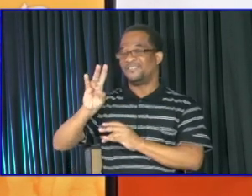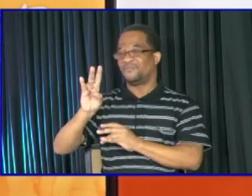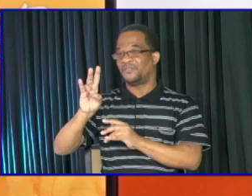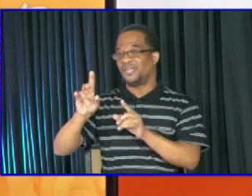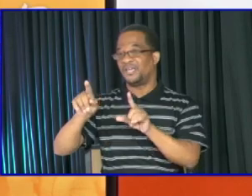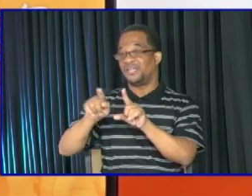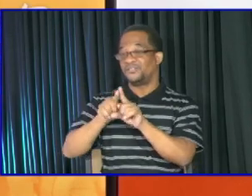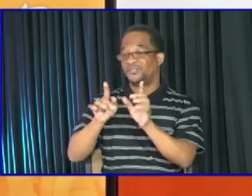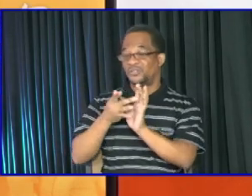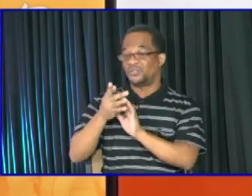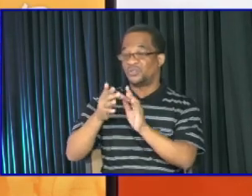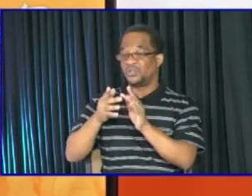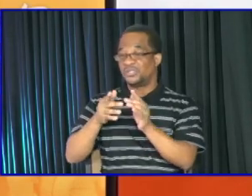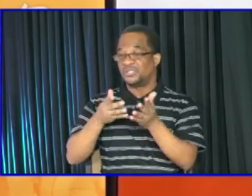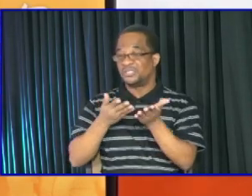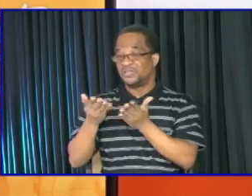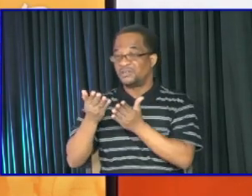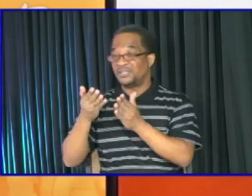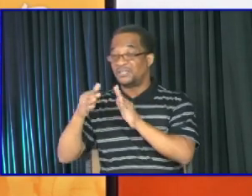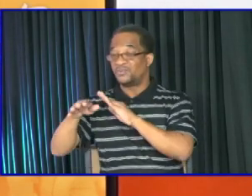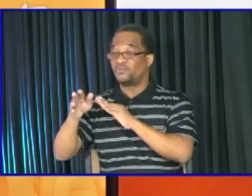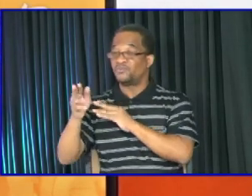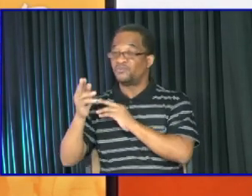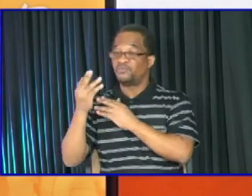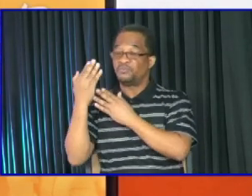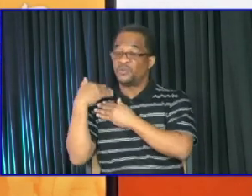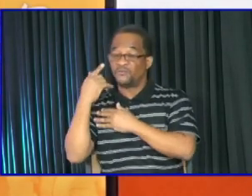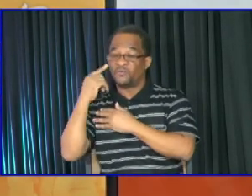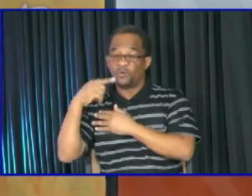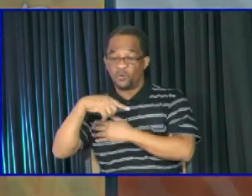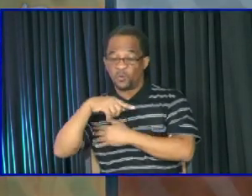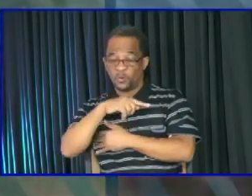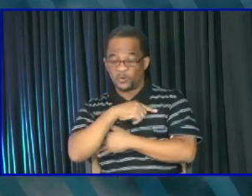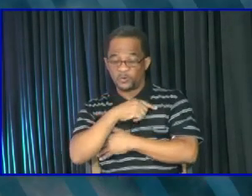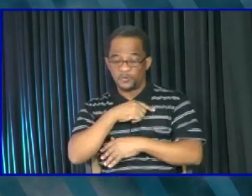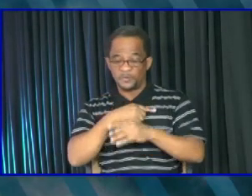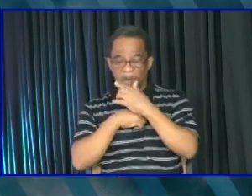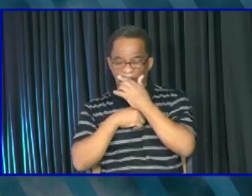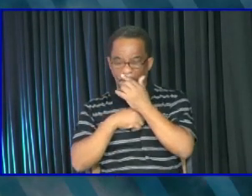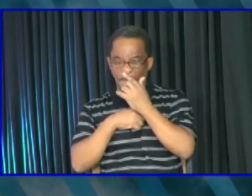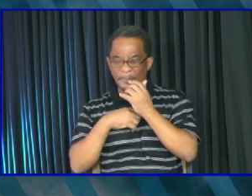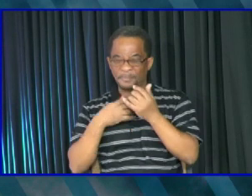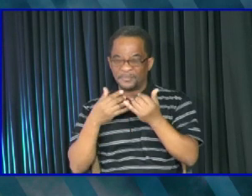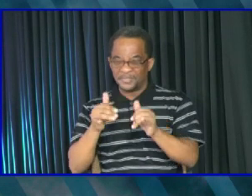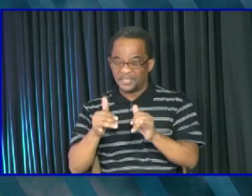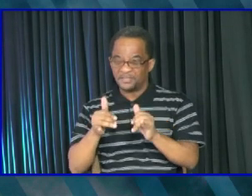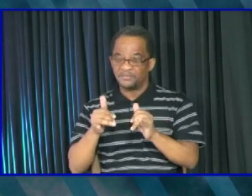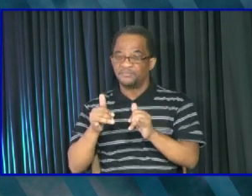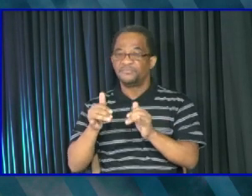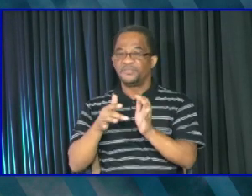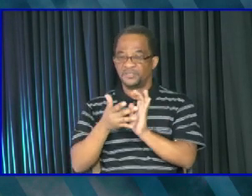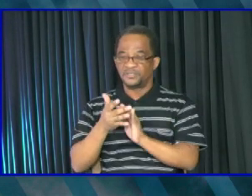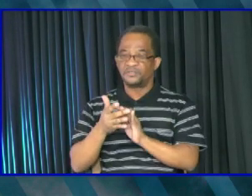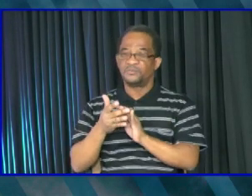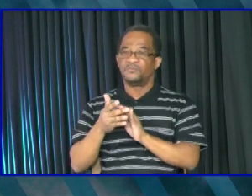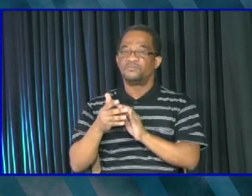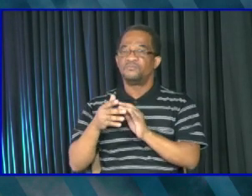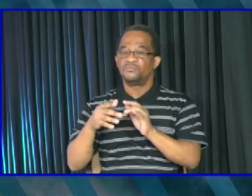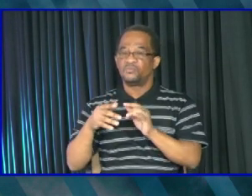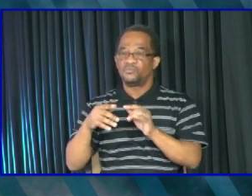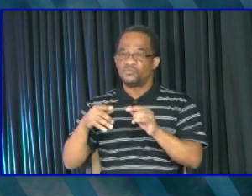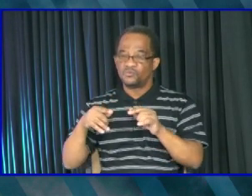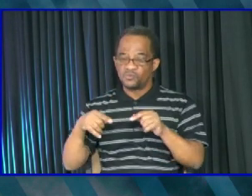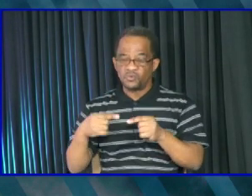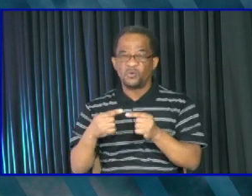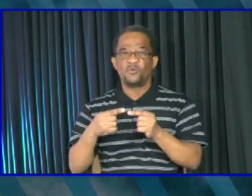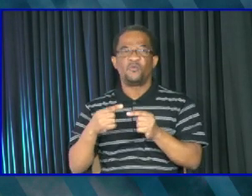sorrows. Yet we did esteem him stricken, smitten of God, and afflicted. But he was wounded for our transgression. He was